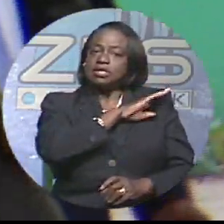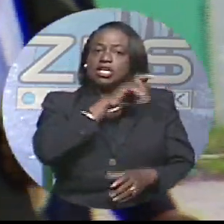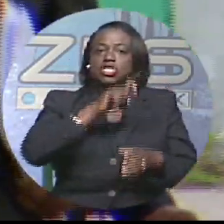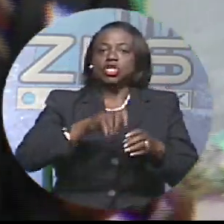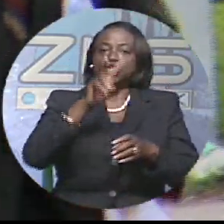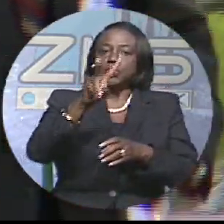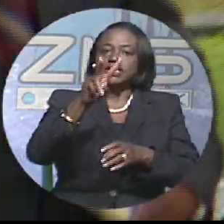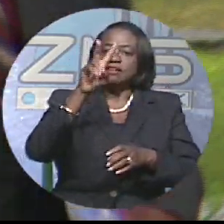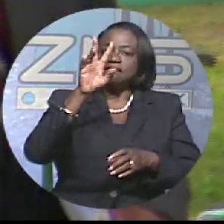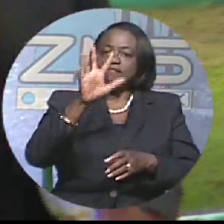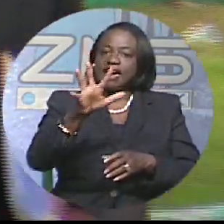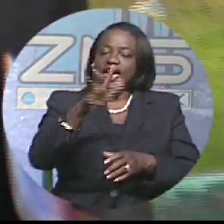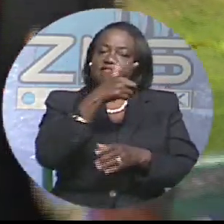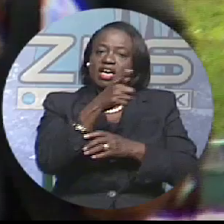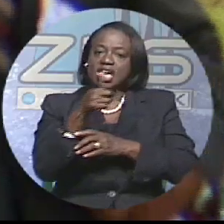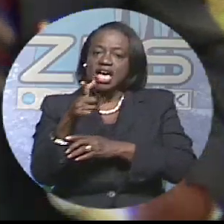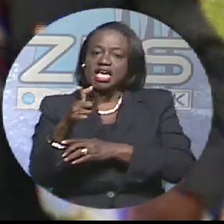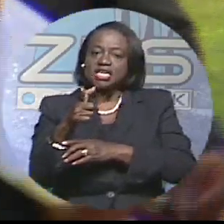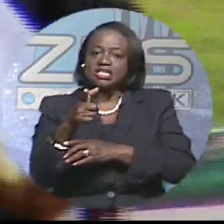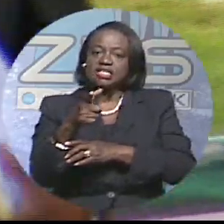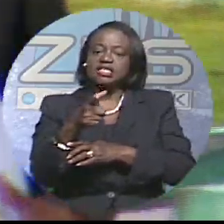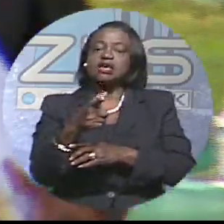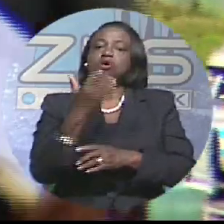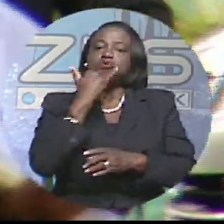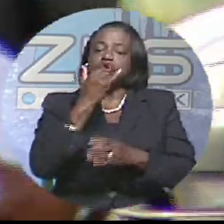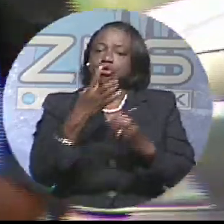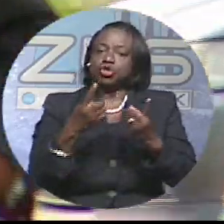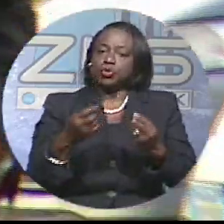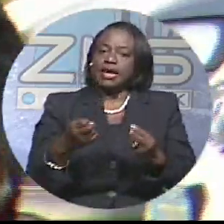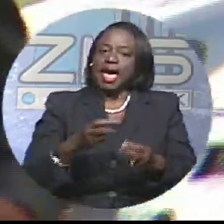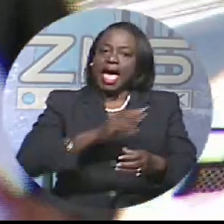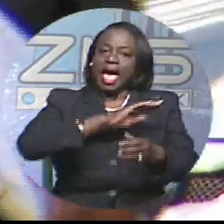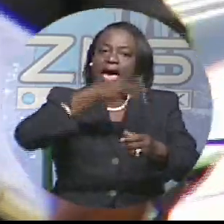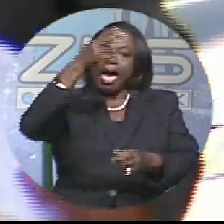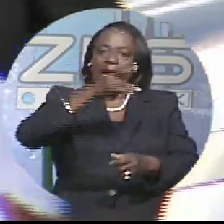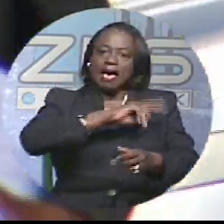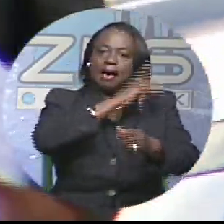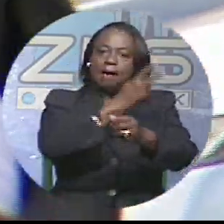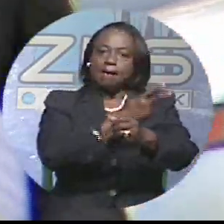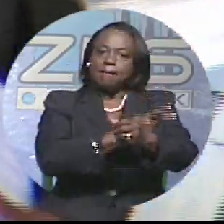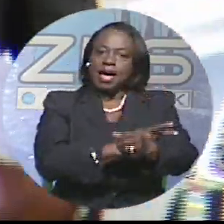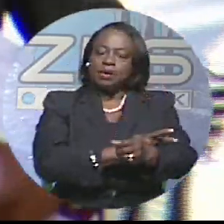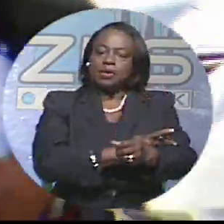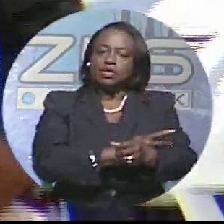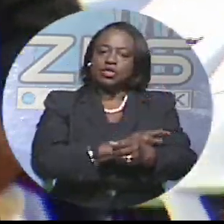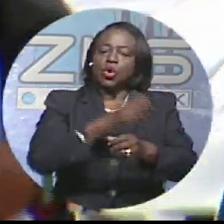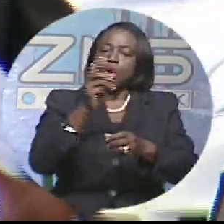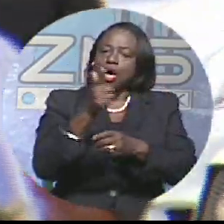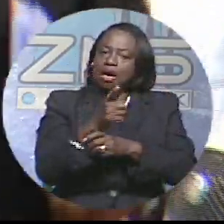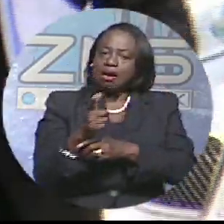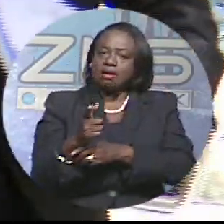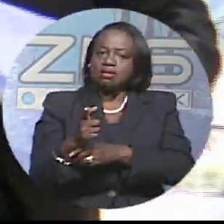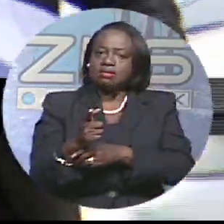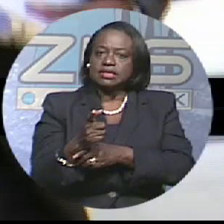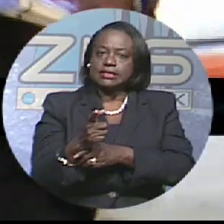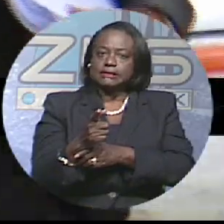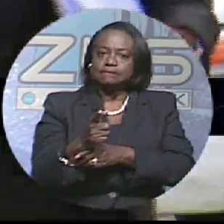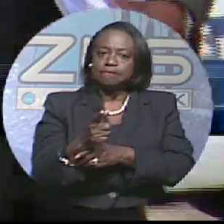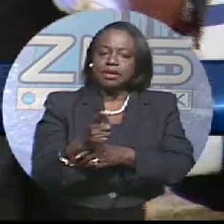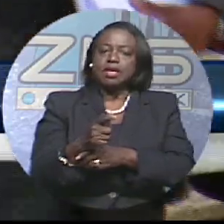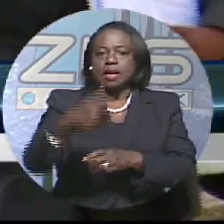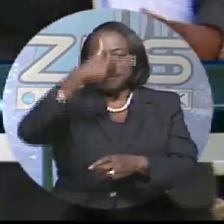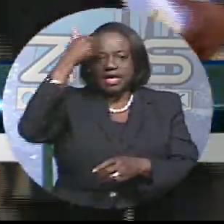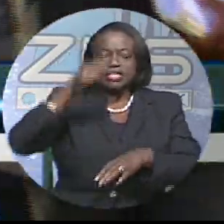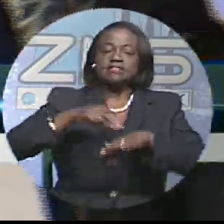25 firearm-related offenses, including possession of high-powered weapons, including an AK-47 pistol. Because of the nature